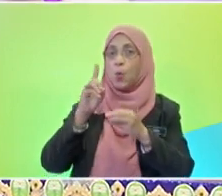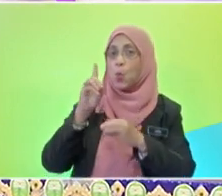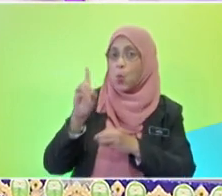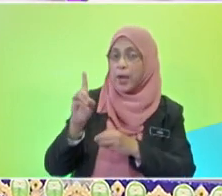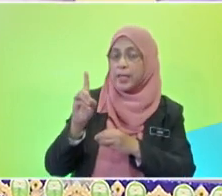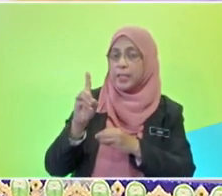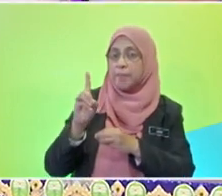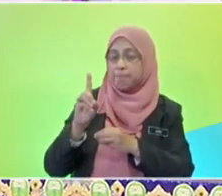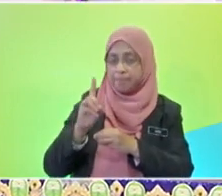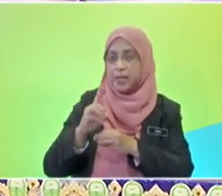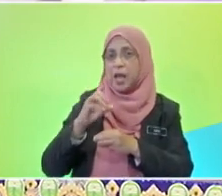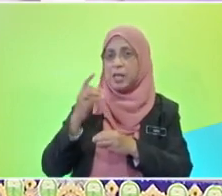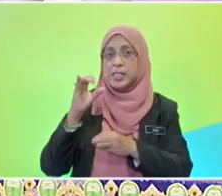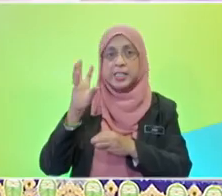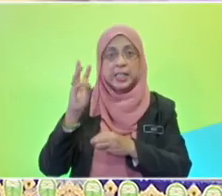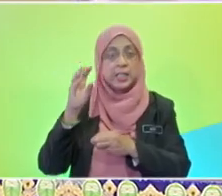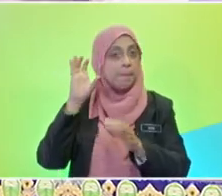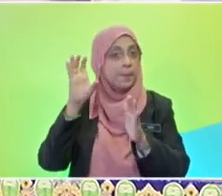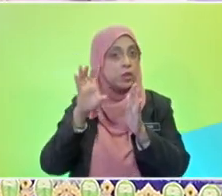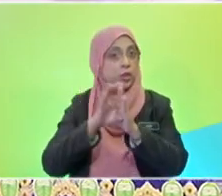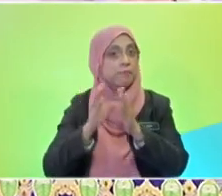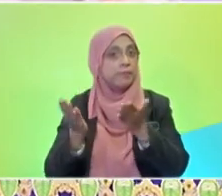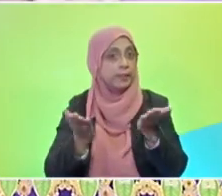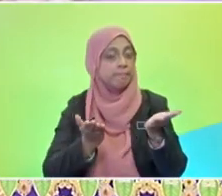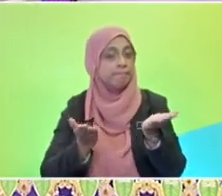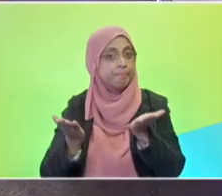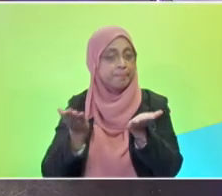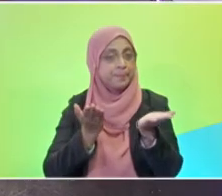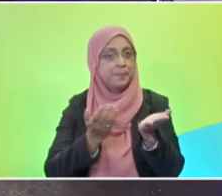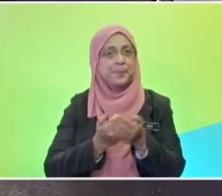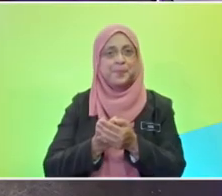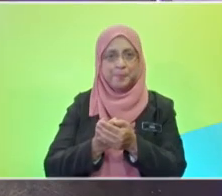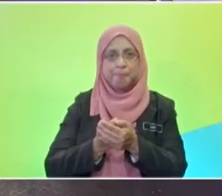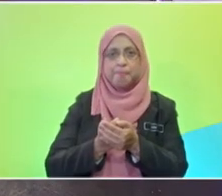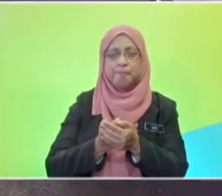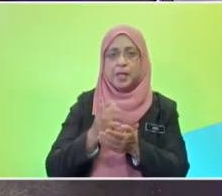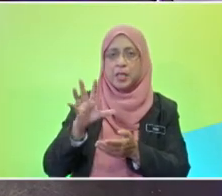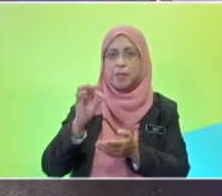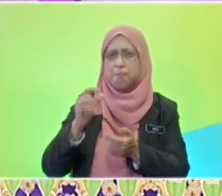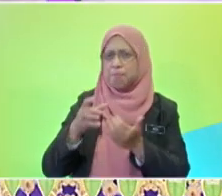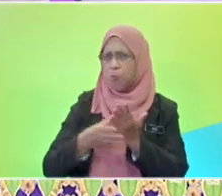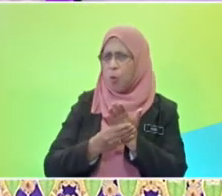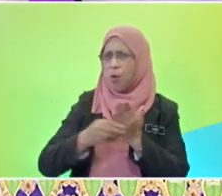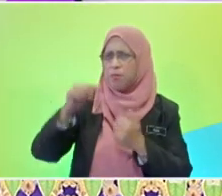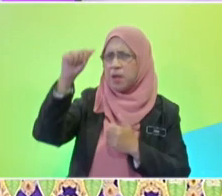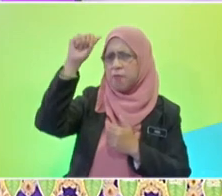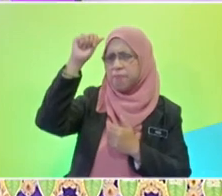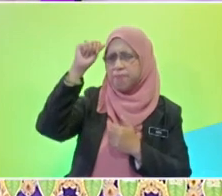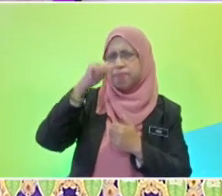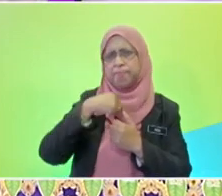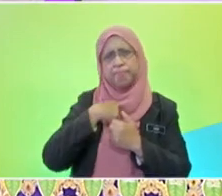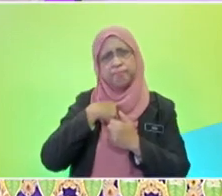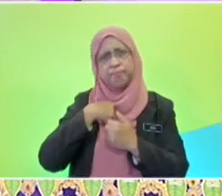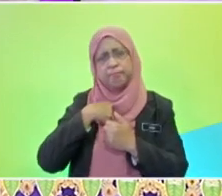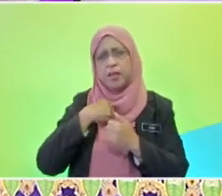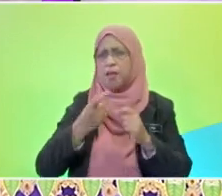are 6 pictures over here. Mm-hmm. Okay. I take oil bath. My friends